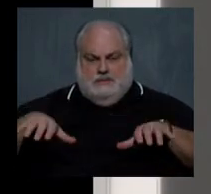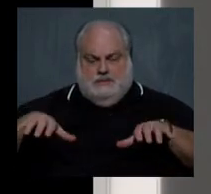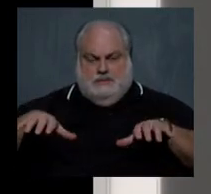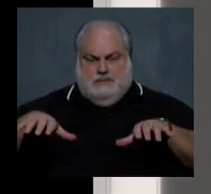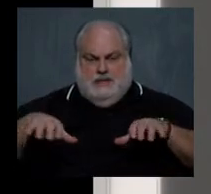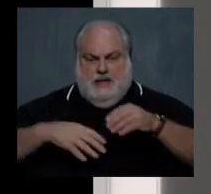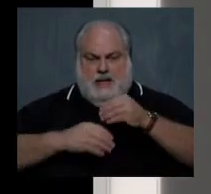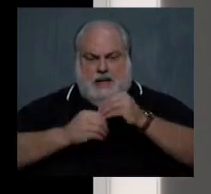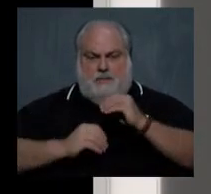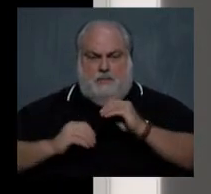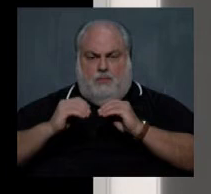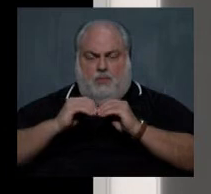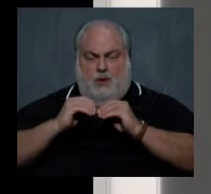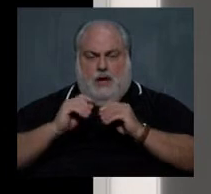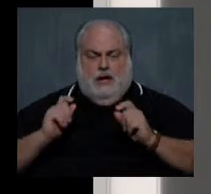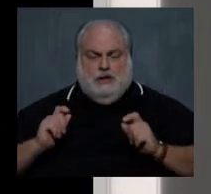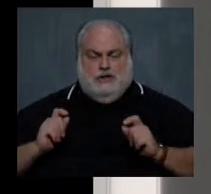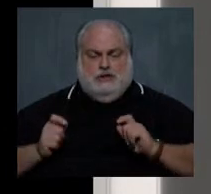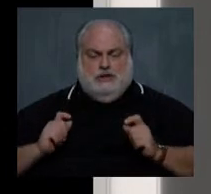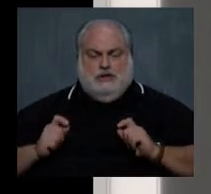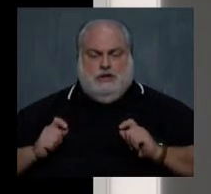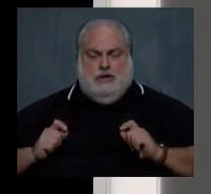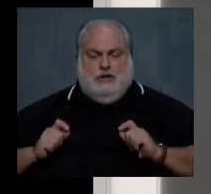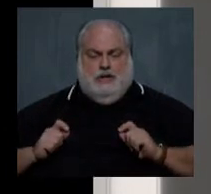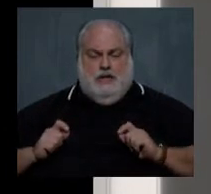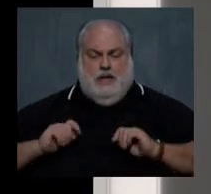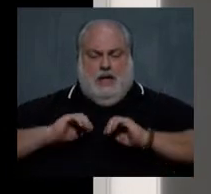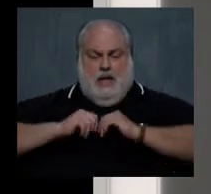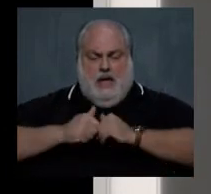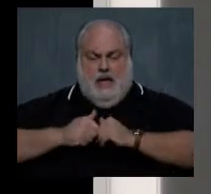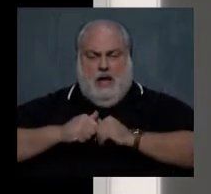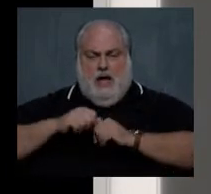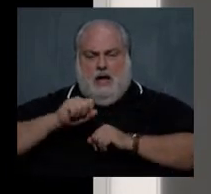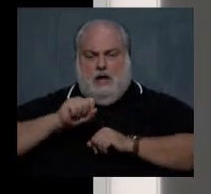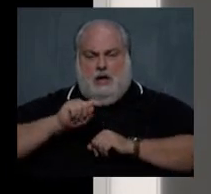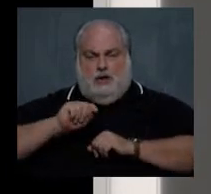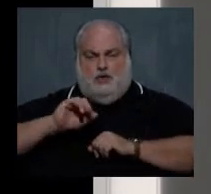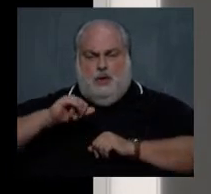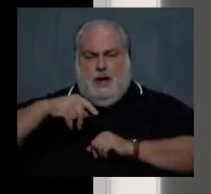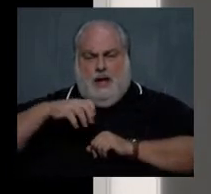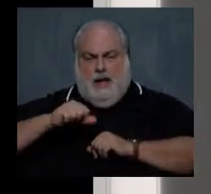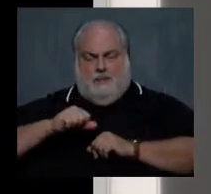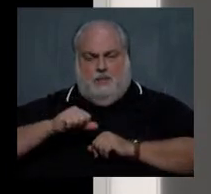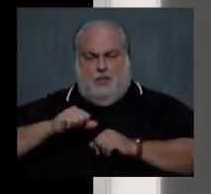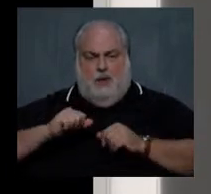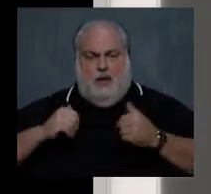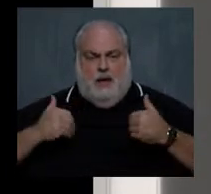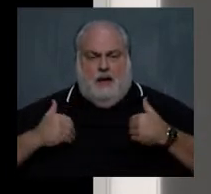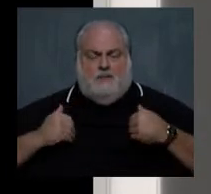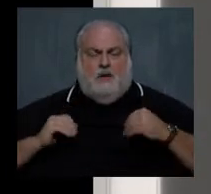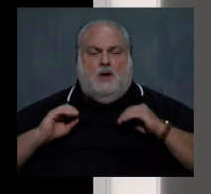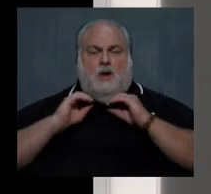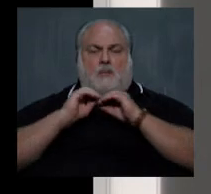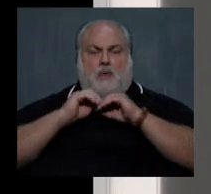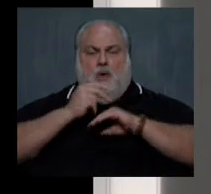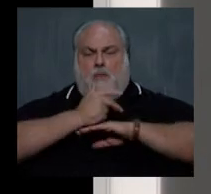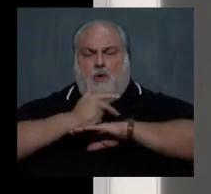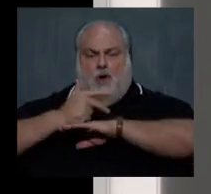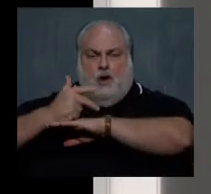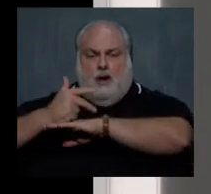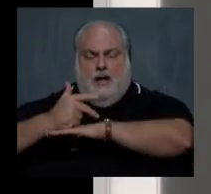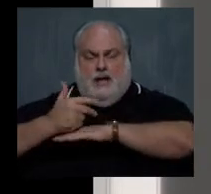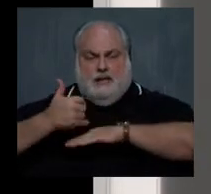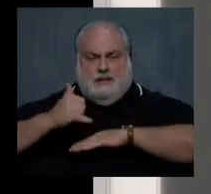adding this parking, and they're reconfiguring some of the striping in the islands to get additional parking, and still going to